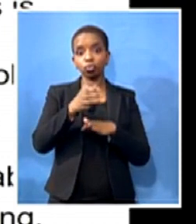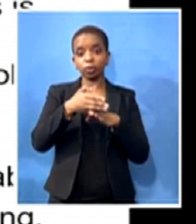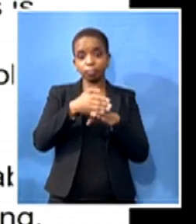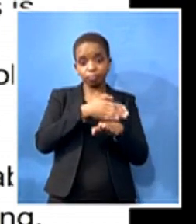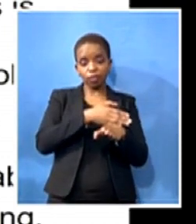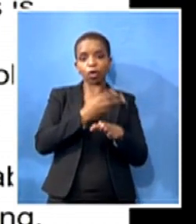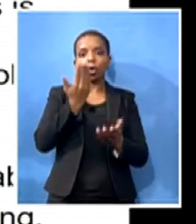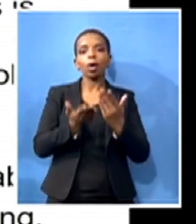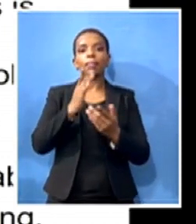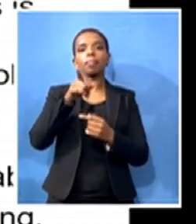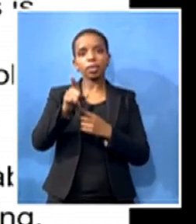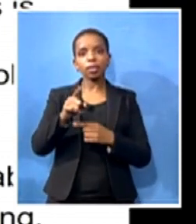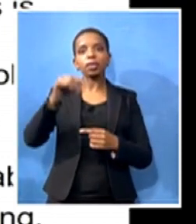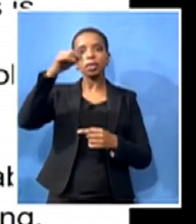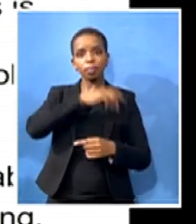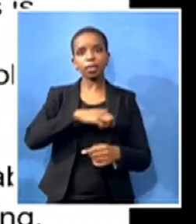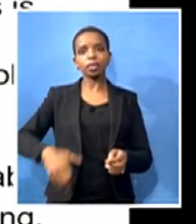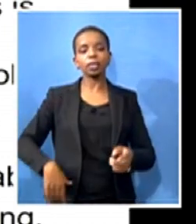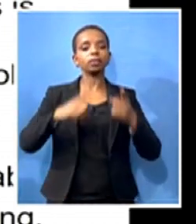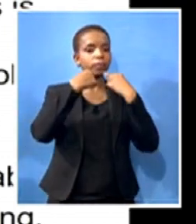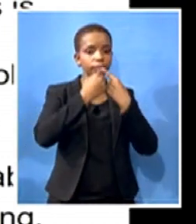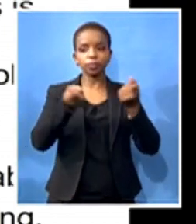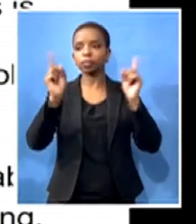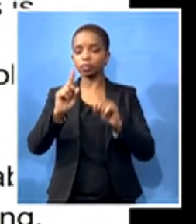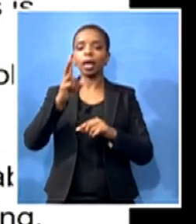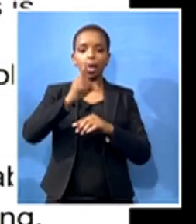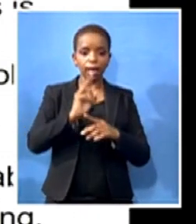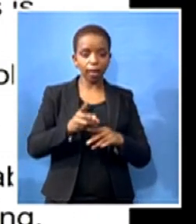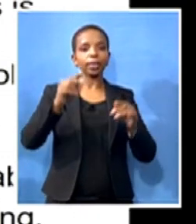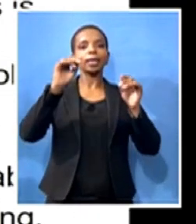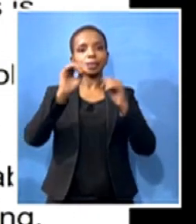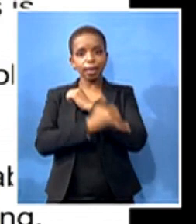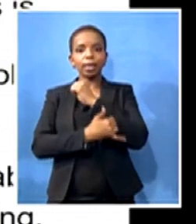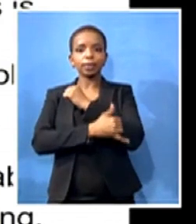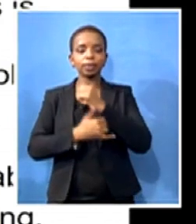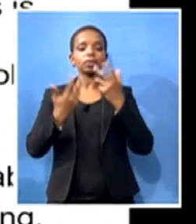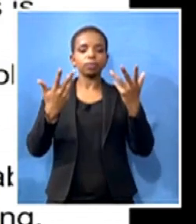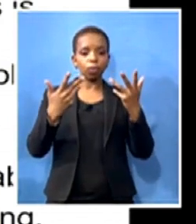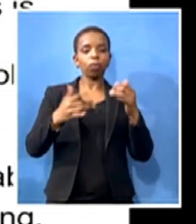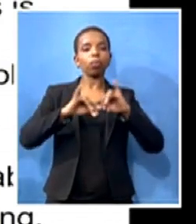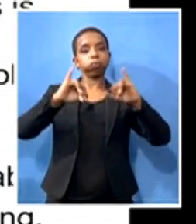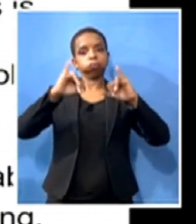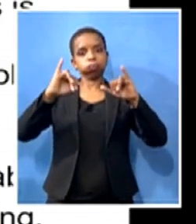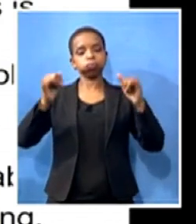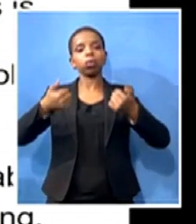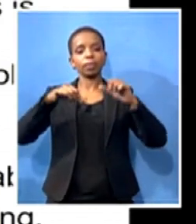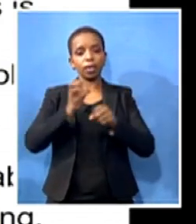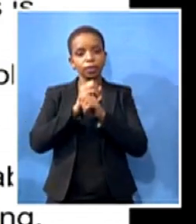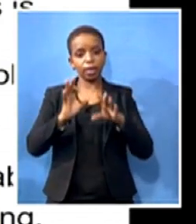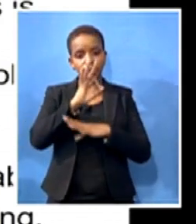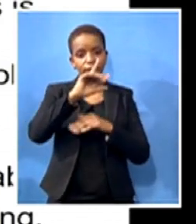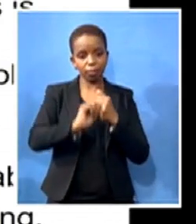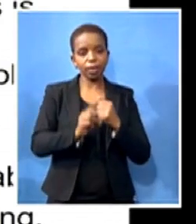principle of equality is essential here. And the emphasis should also be, and I think both Kate and Ben mentioned